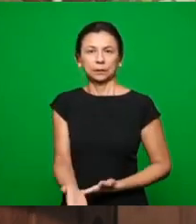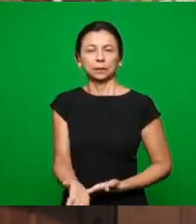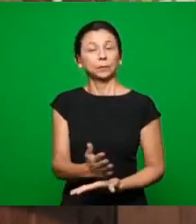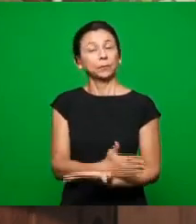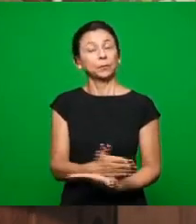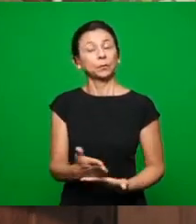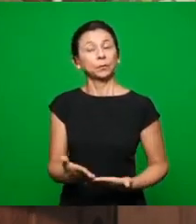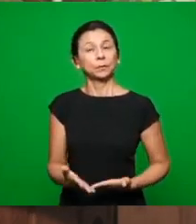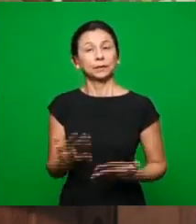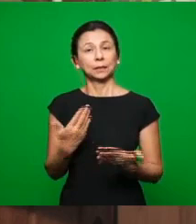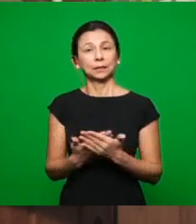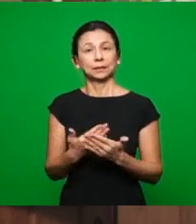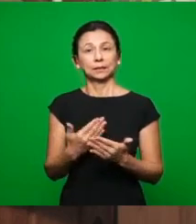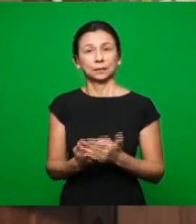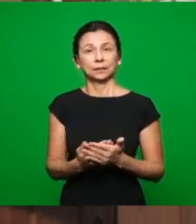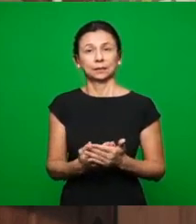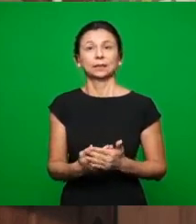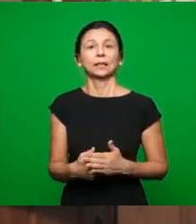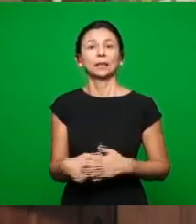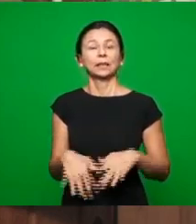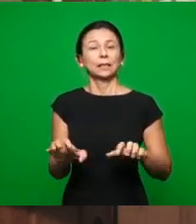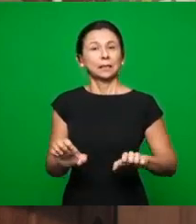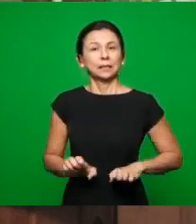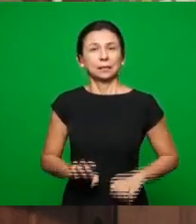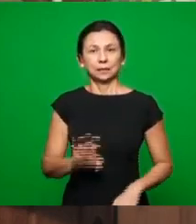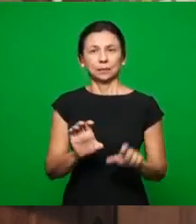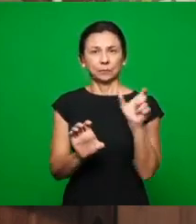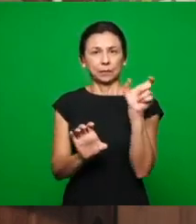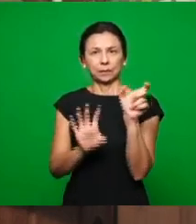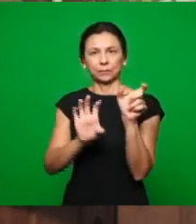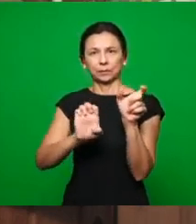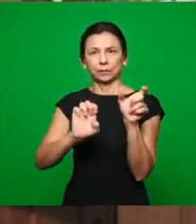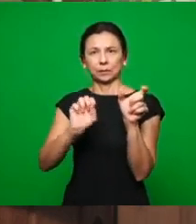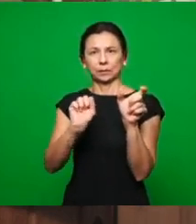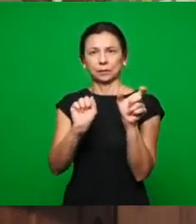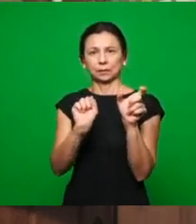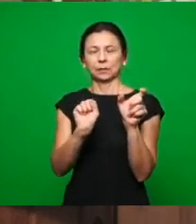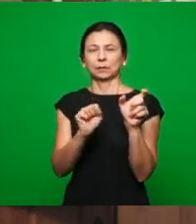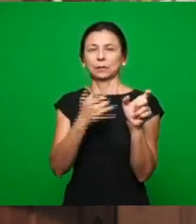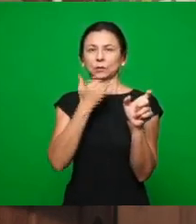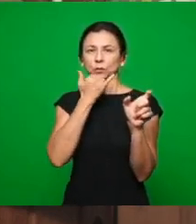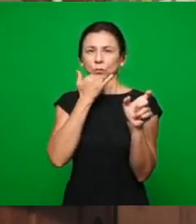marriage. And the introduction to the church of Smyrna, the word Smyrna,